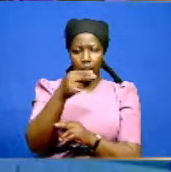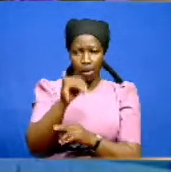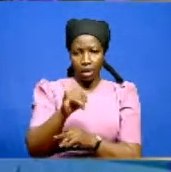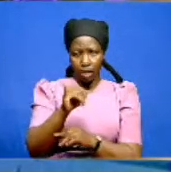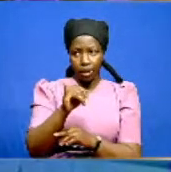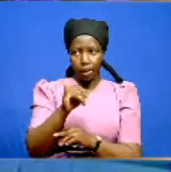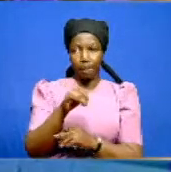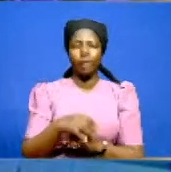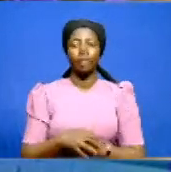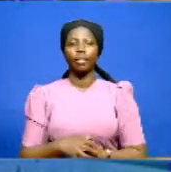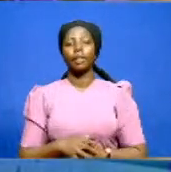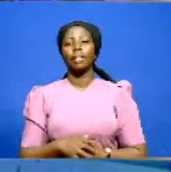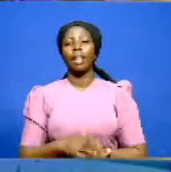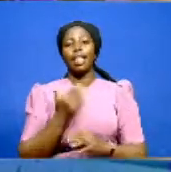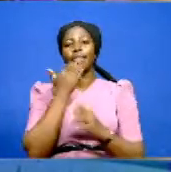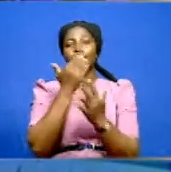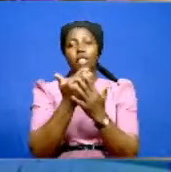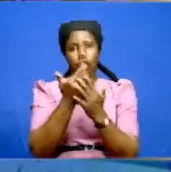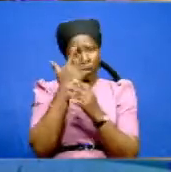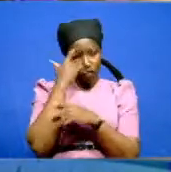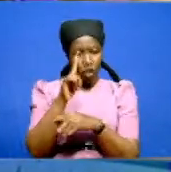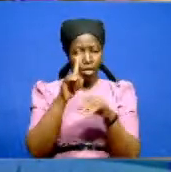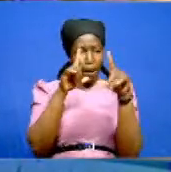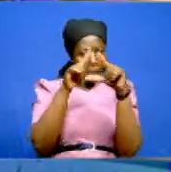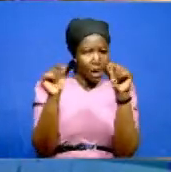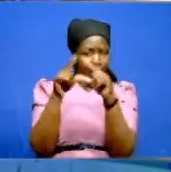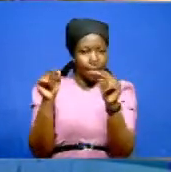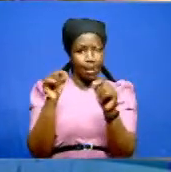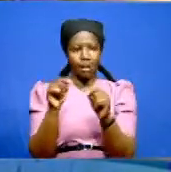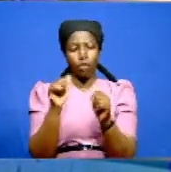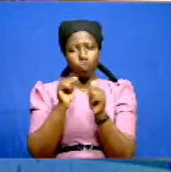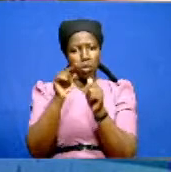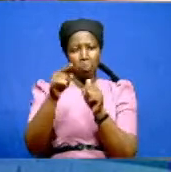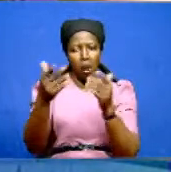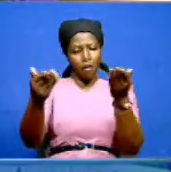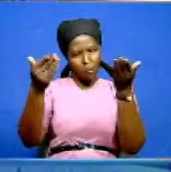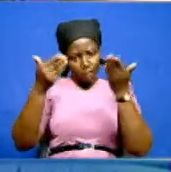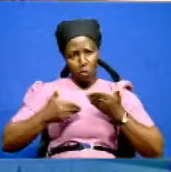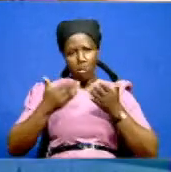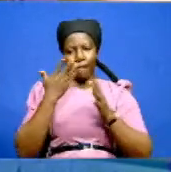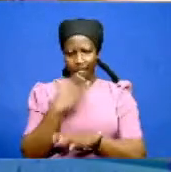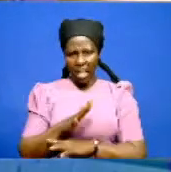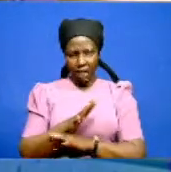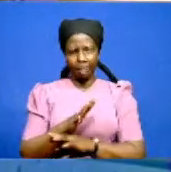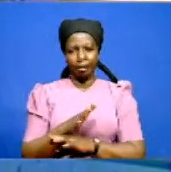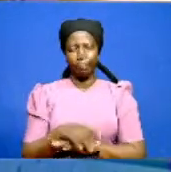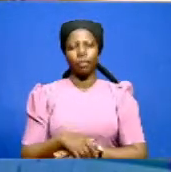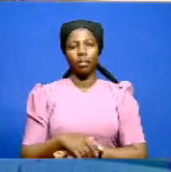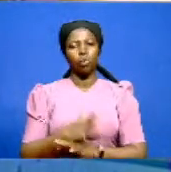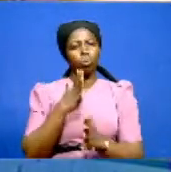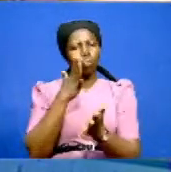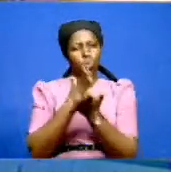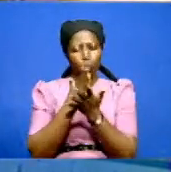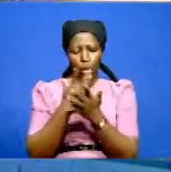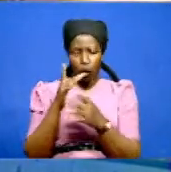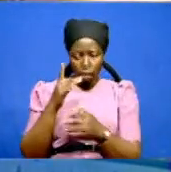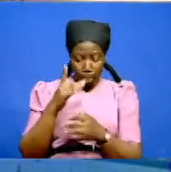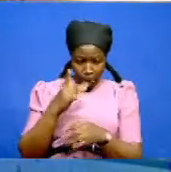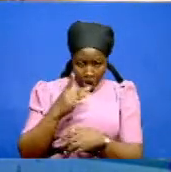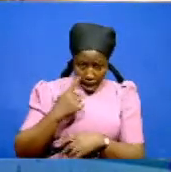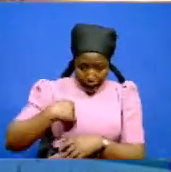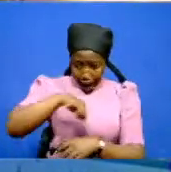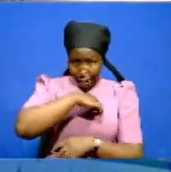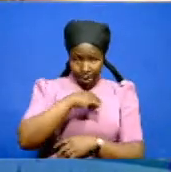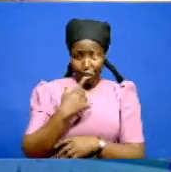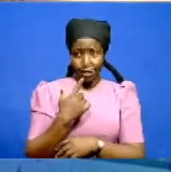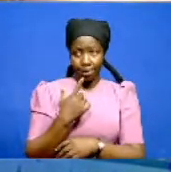Mutai, thank you for the messages that you've been bringing. In fact, those of us, Charles, you now